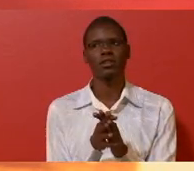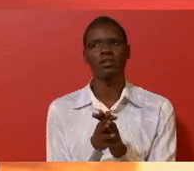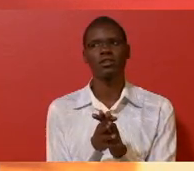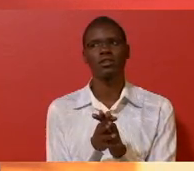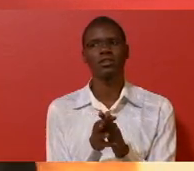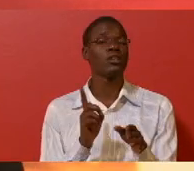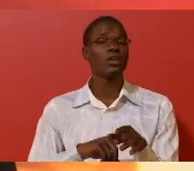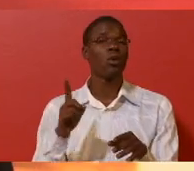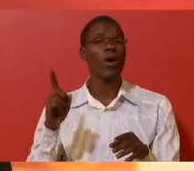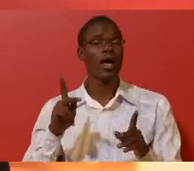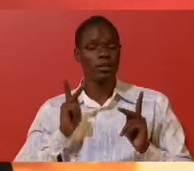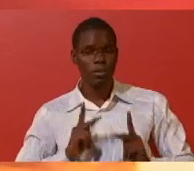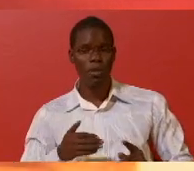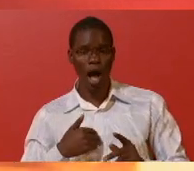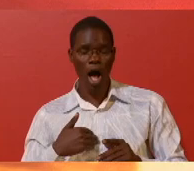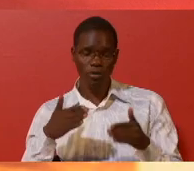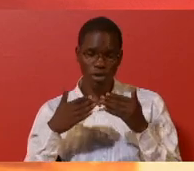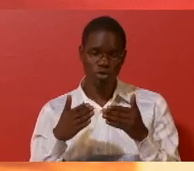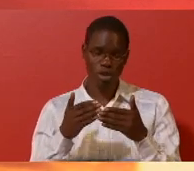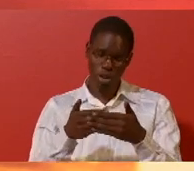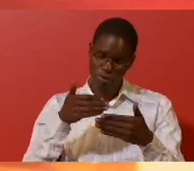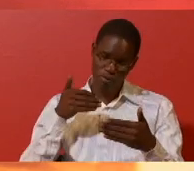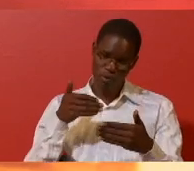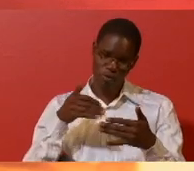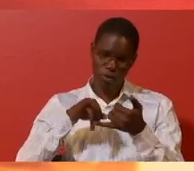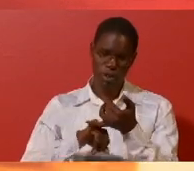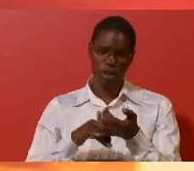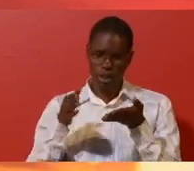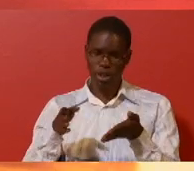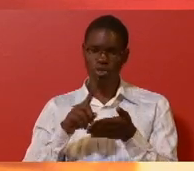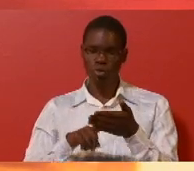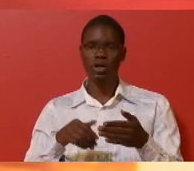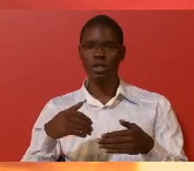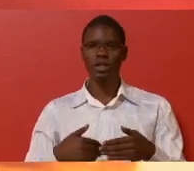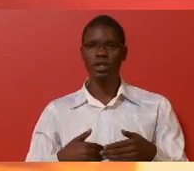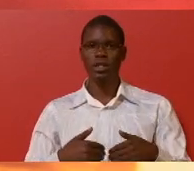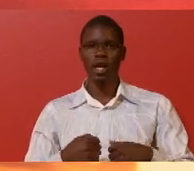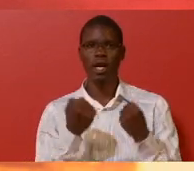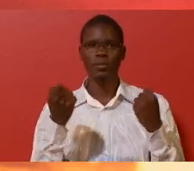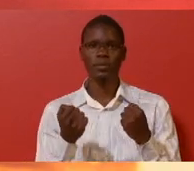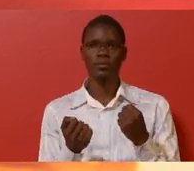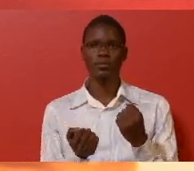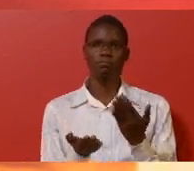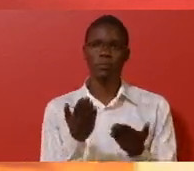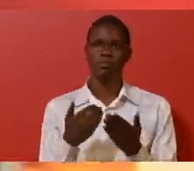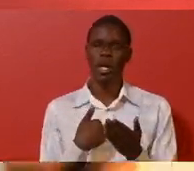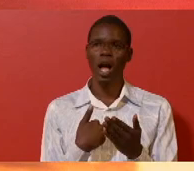When people have engaged in sexuality before marriage, here's what happens. It's like having a piece of duct tape that you put